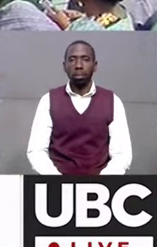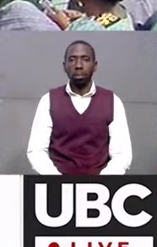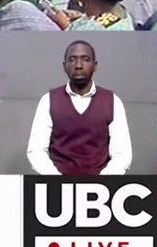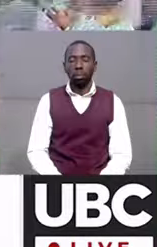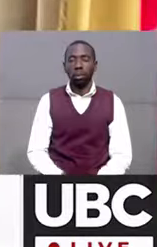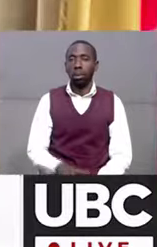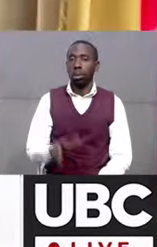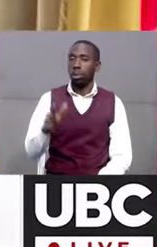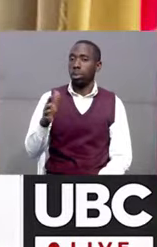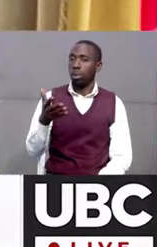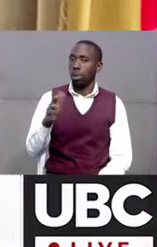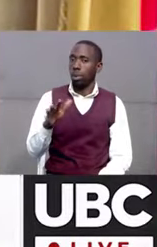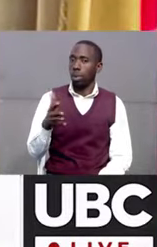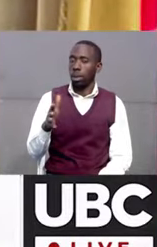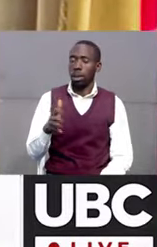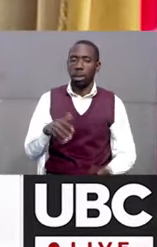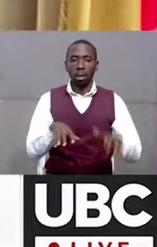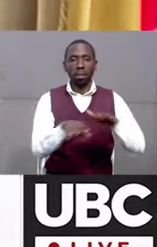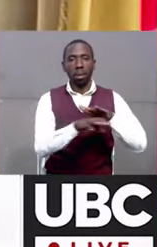Water and Environment.